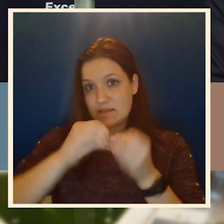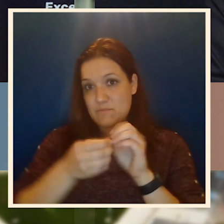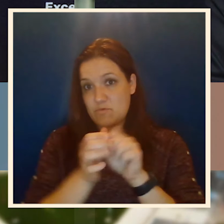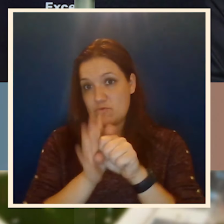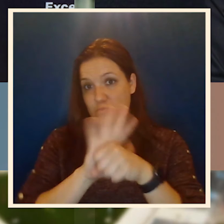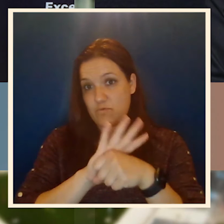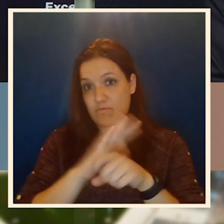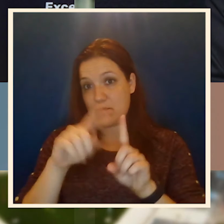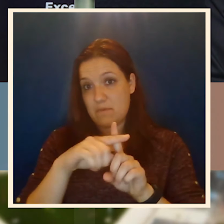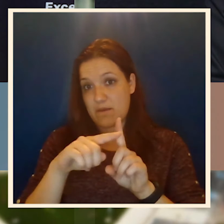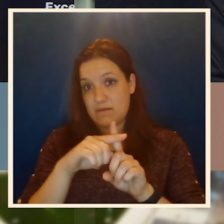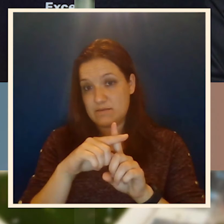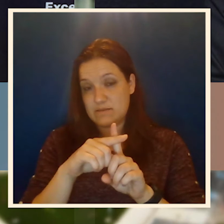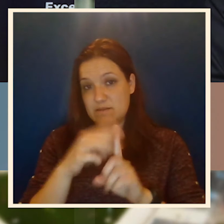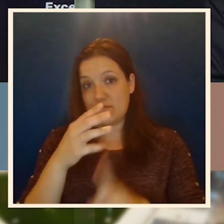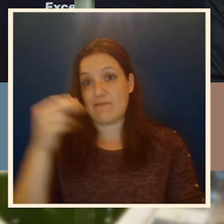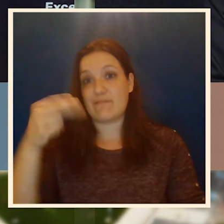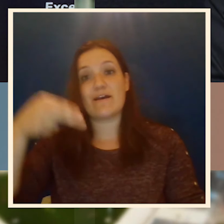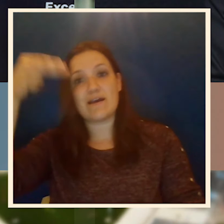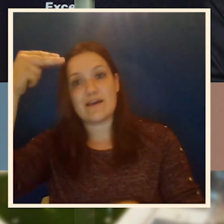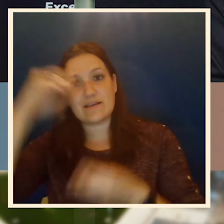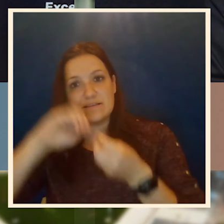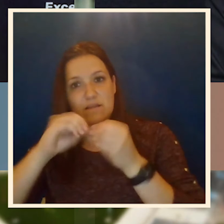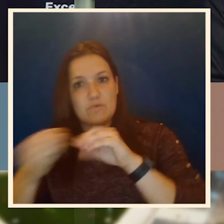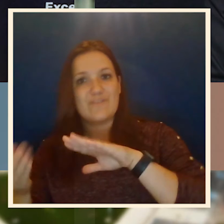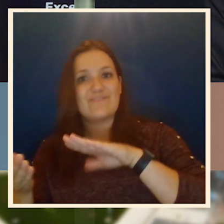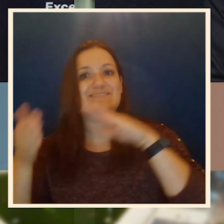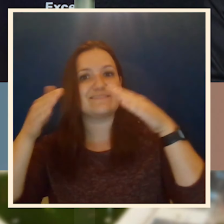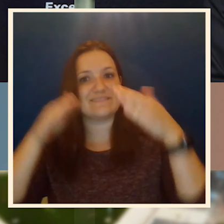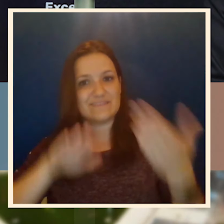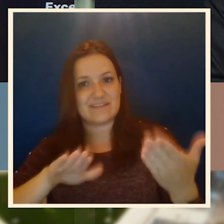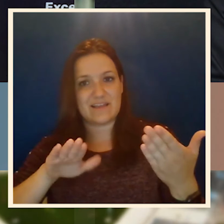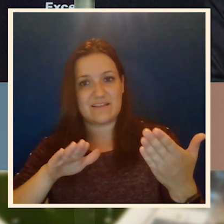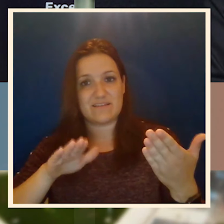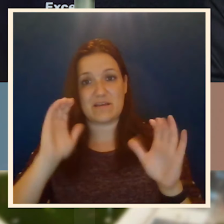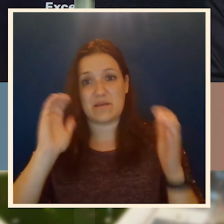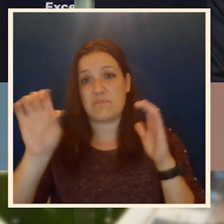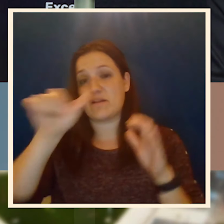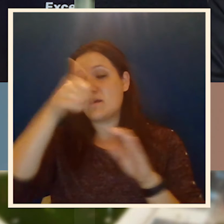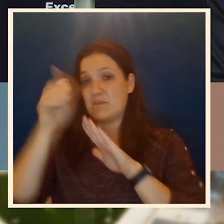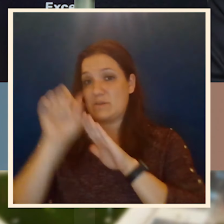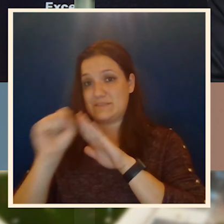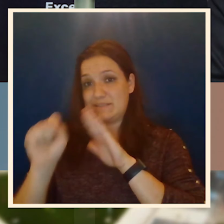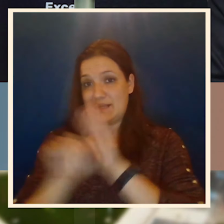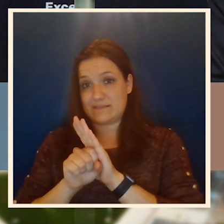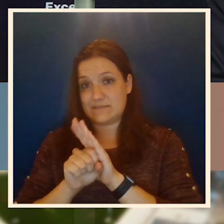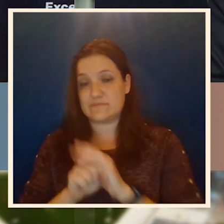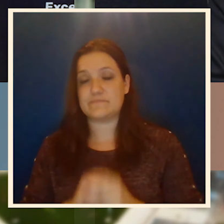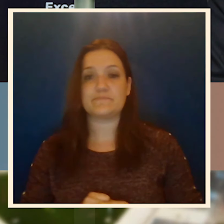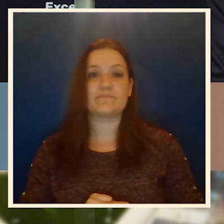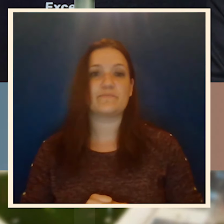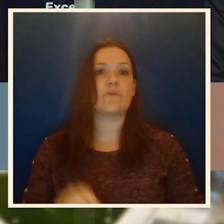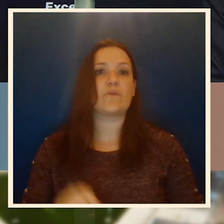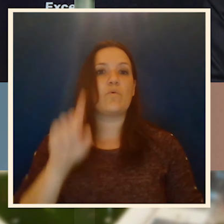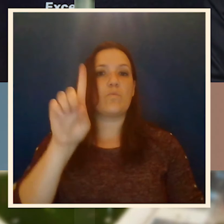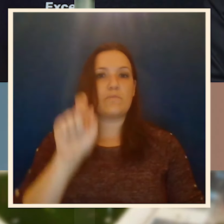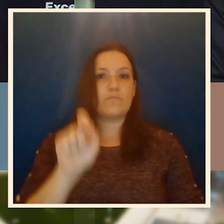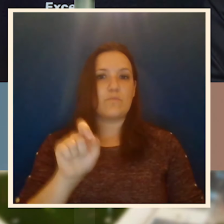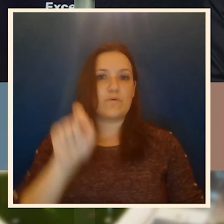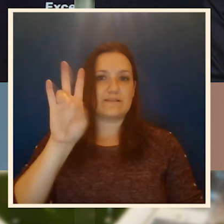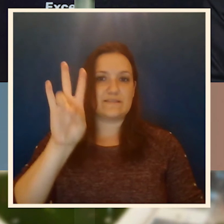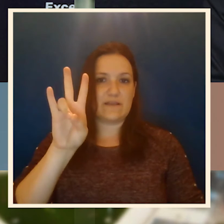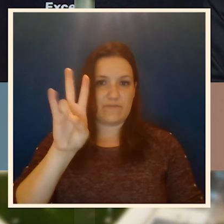the nation, has had both the highest number of COVID positive patients, as well as the highest number of deaths of